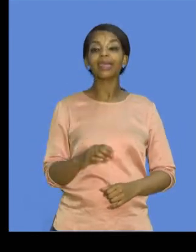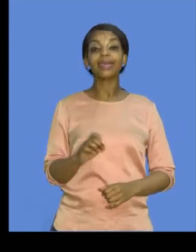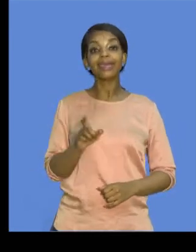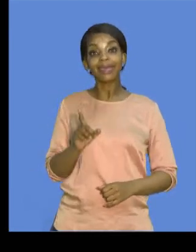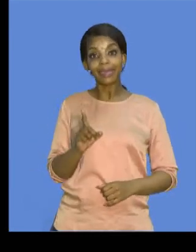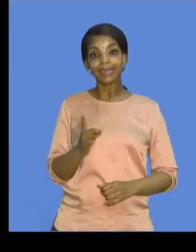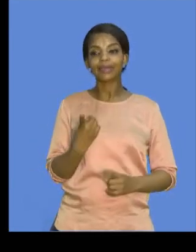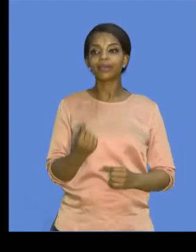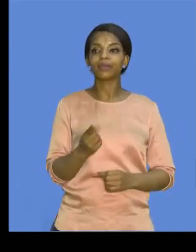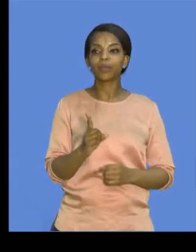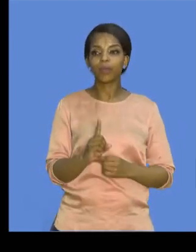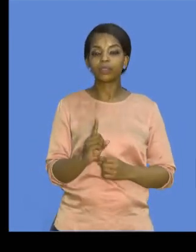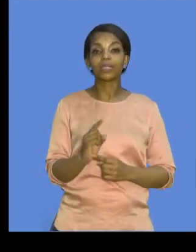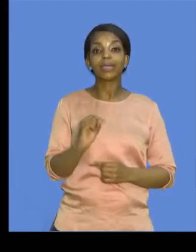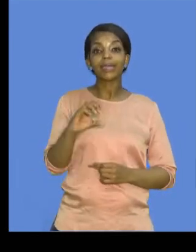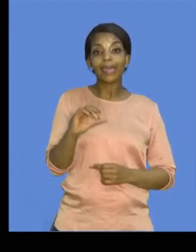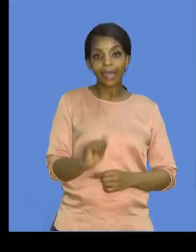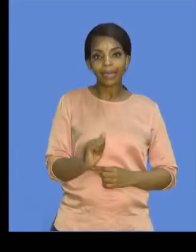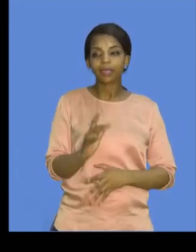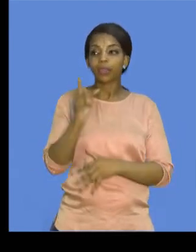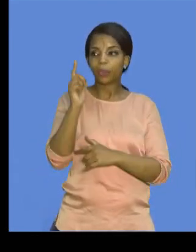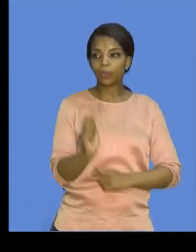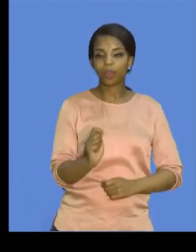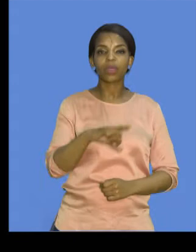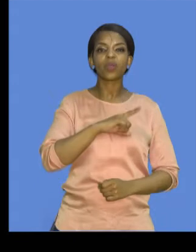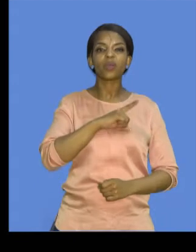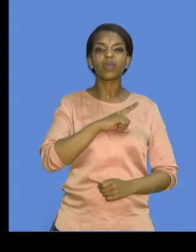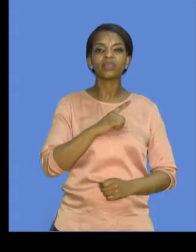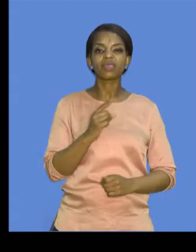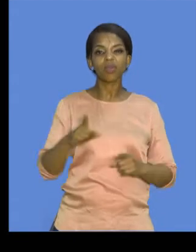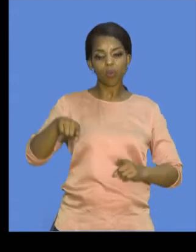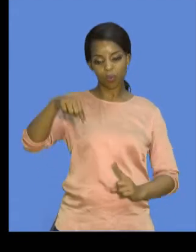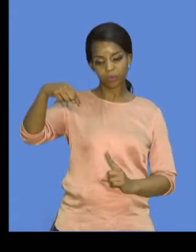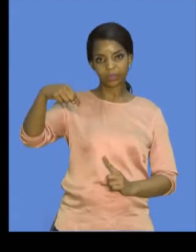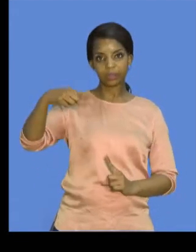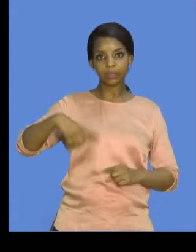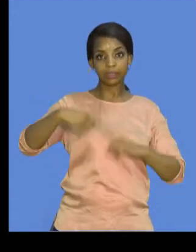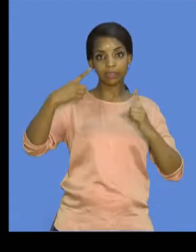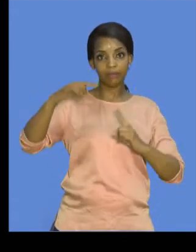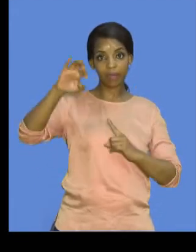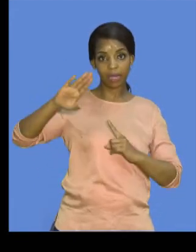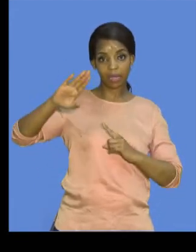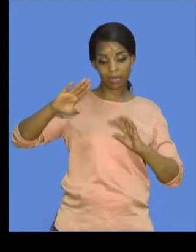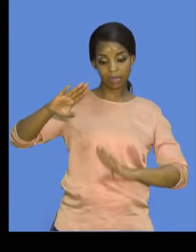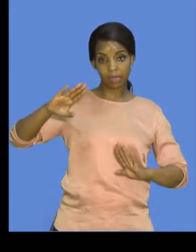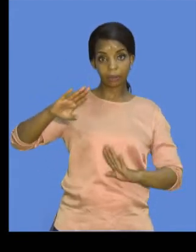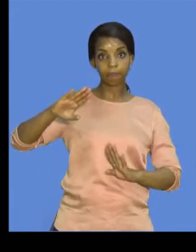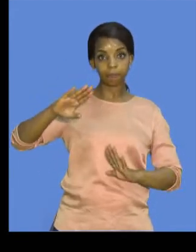that force is towards A, because these two are oppositely charged. So this is the force